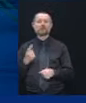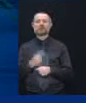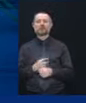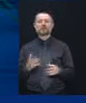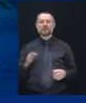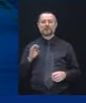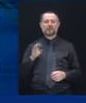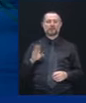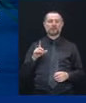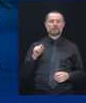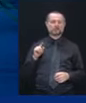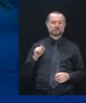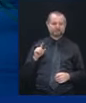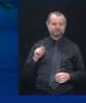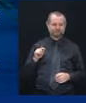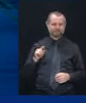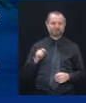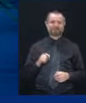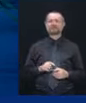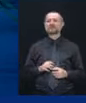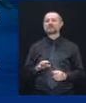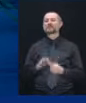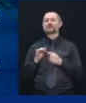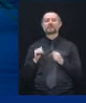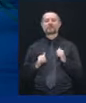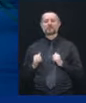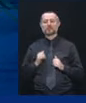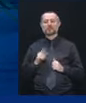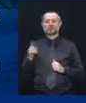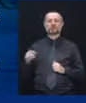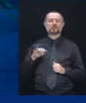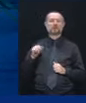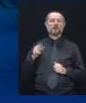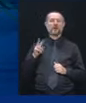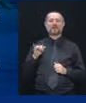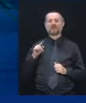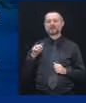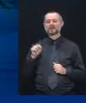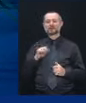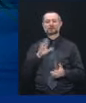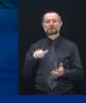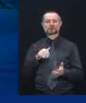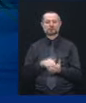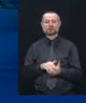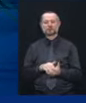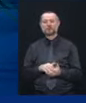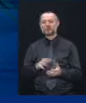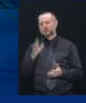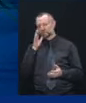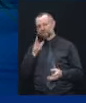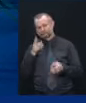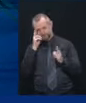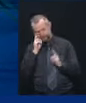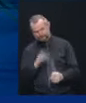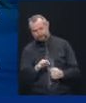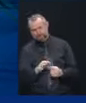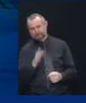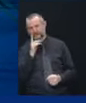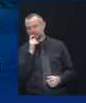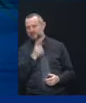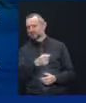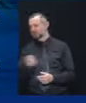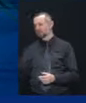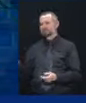20th. There's going to be a special performance at the Javits Center as a tribute to healthcare workers